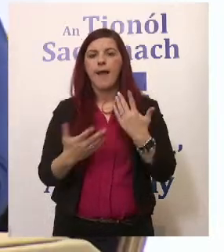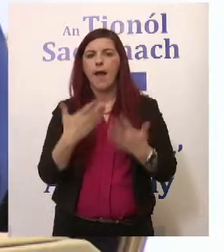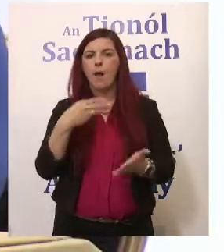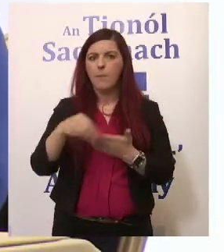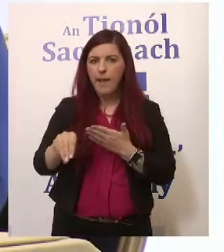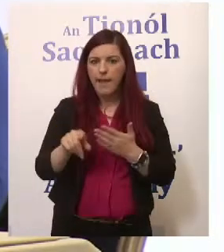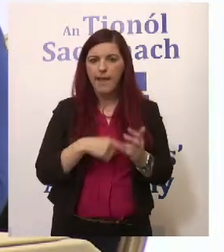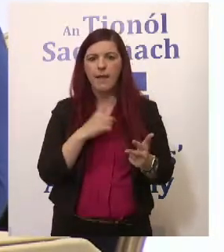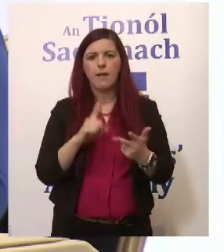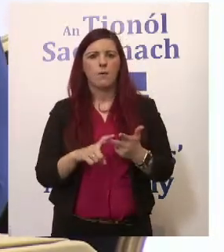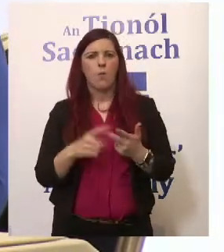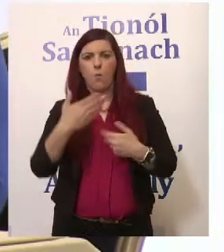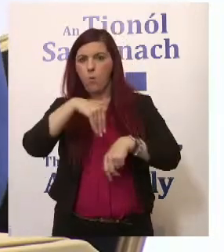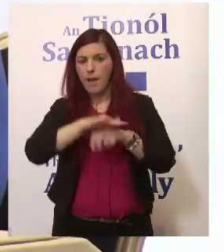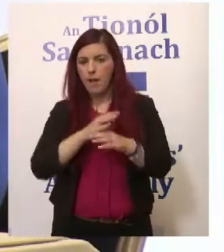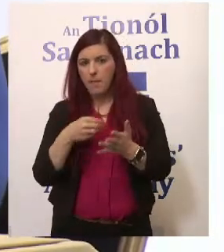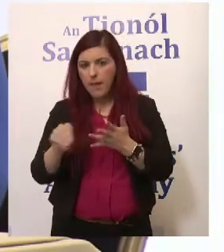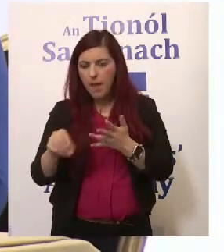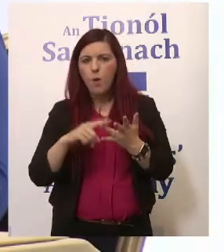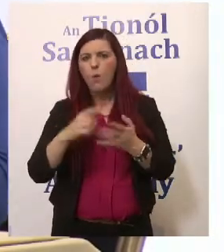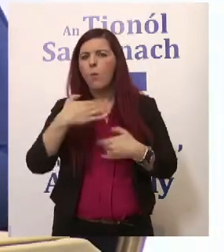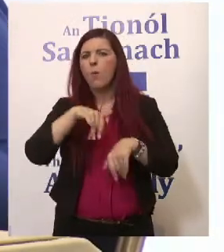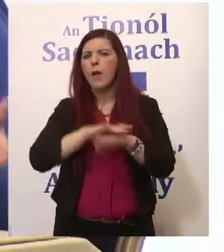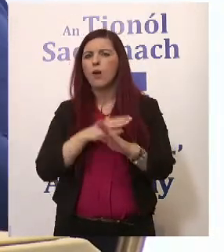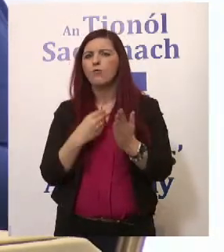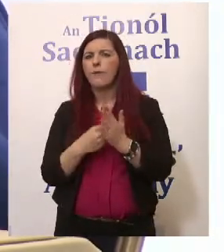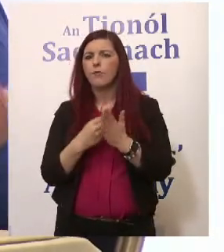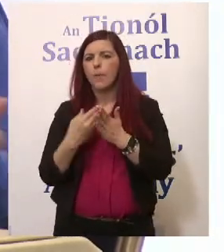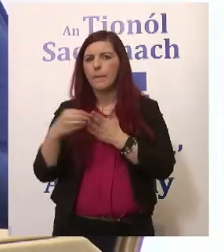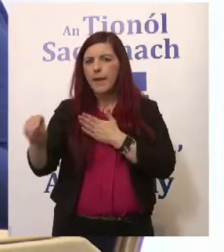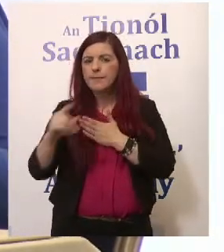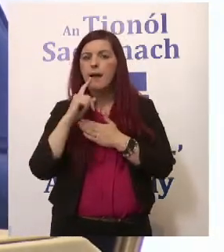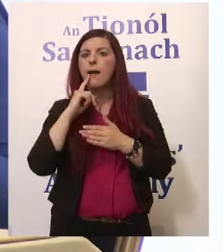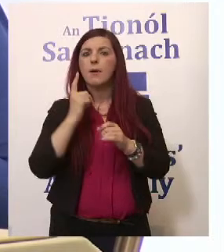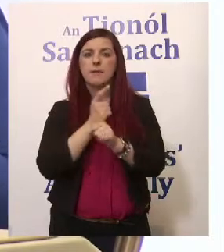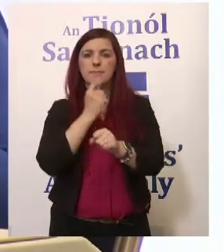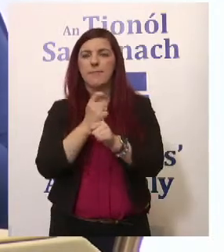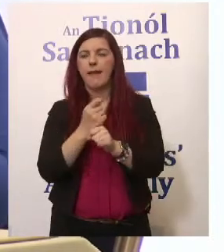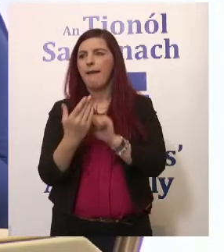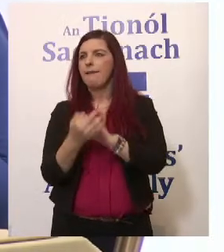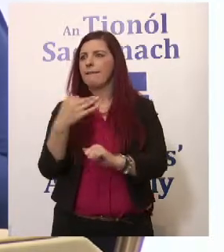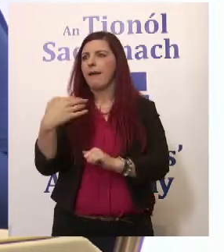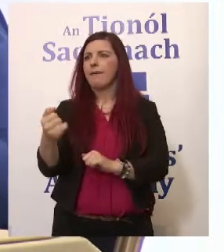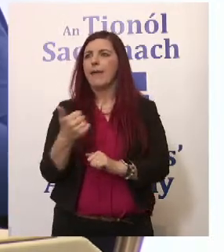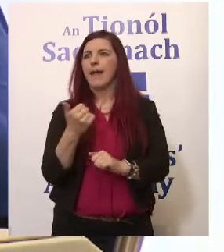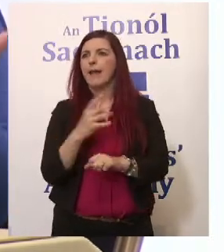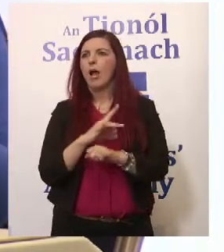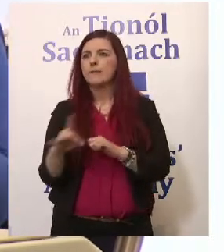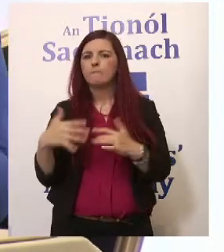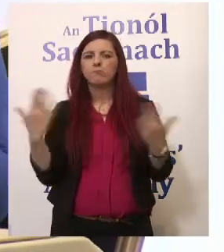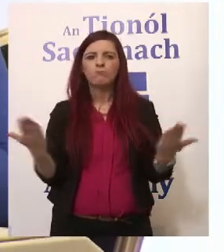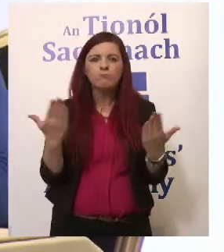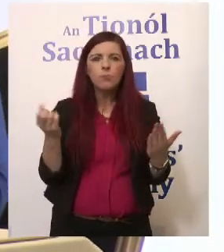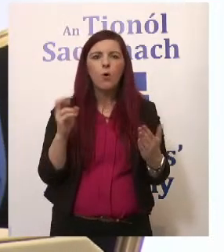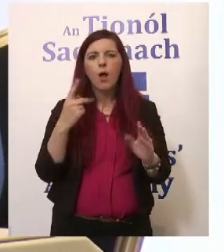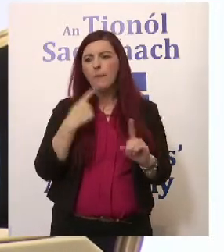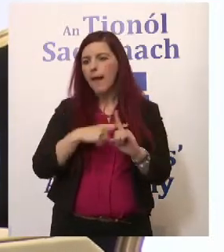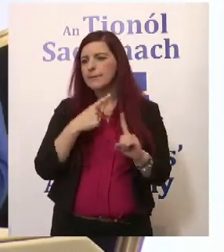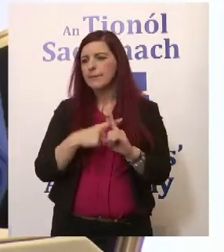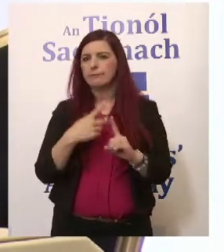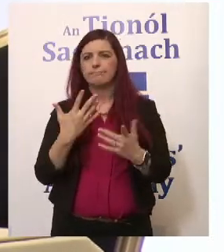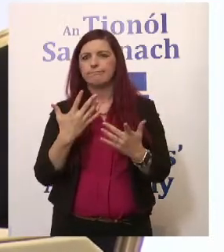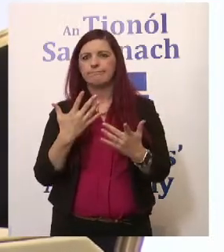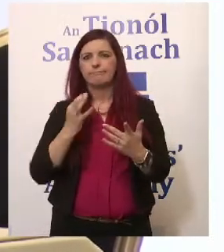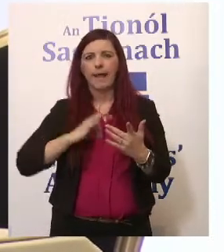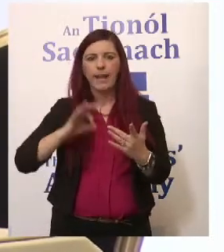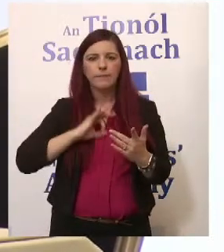pay, where the revenues would be retained, but then as well whether there would be any kind of inducement or positive benefit for